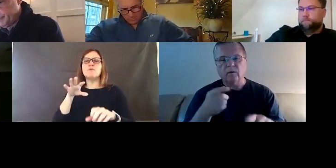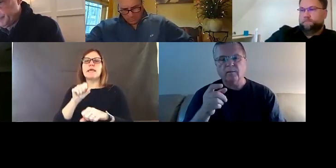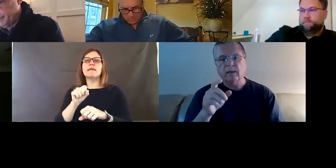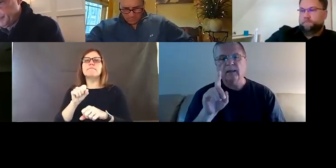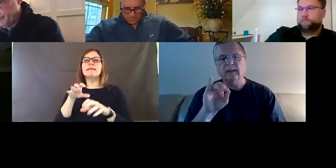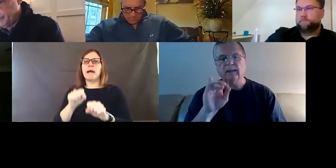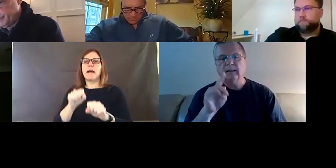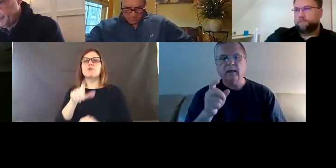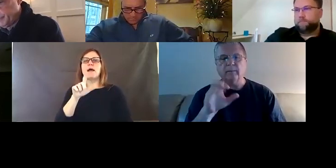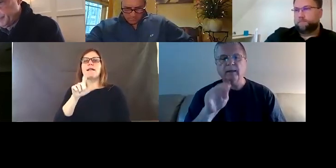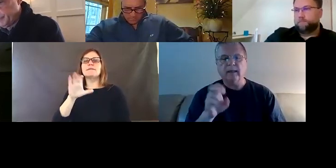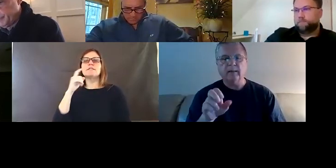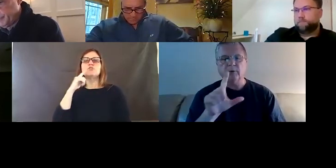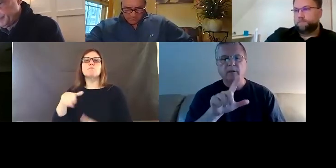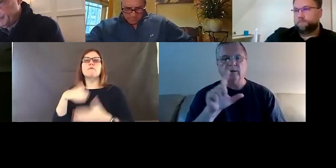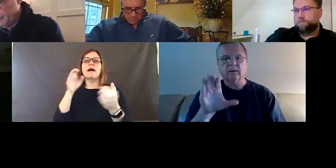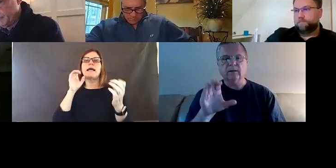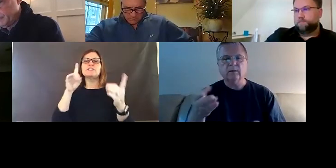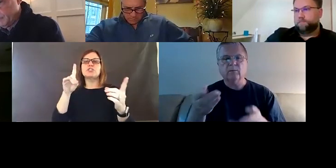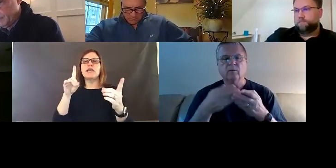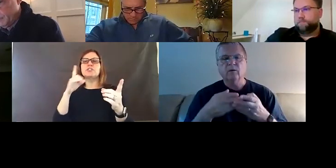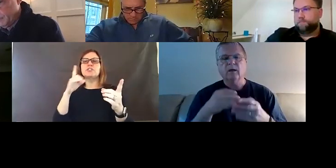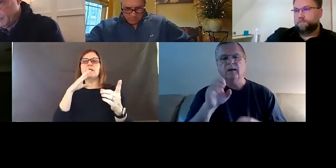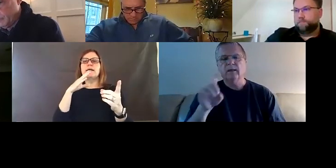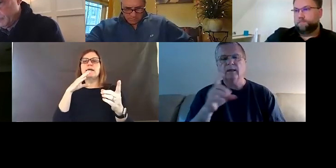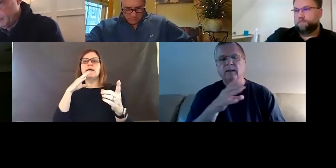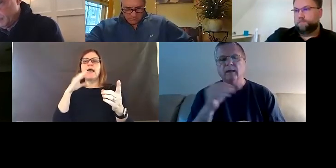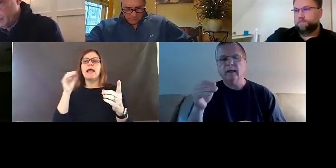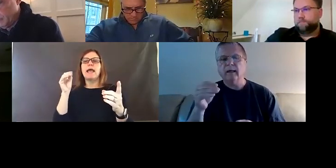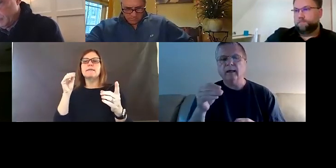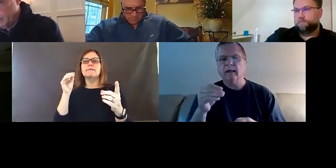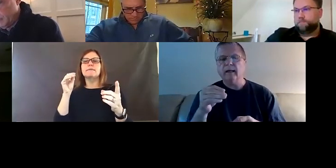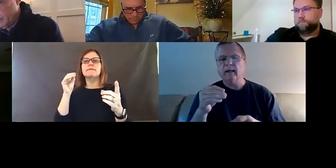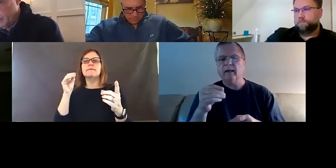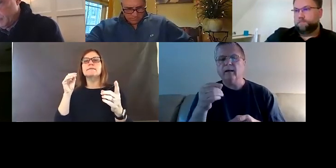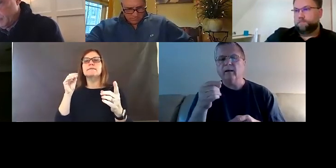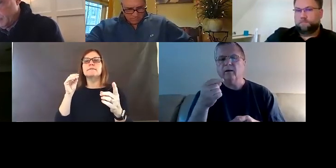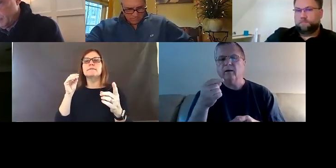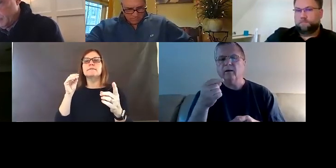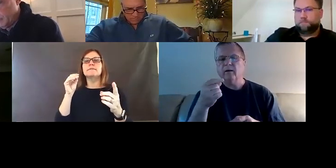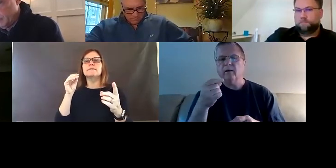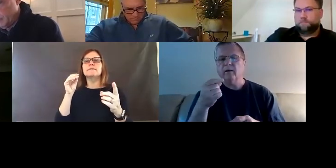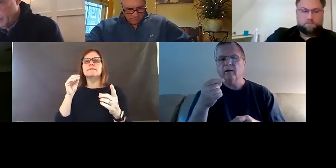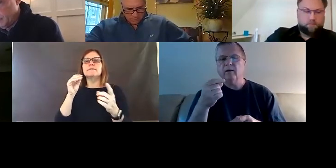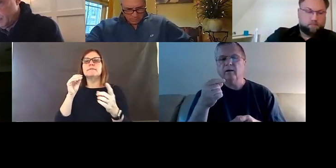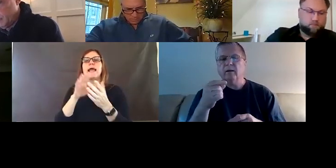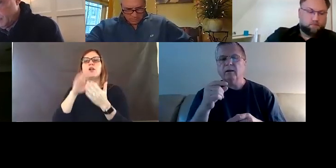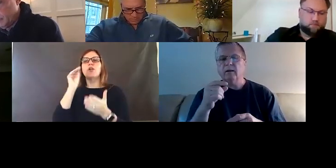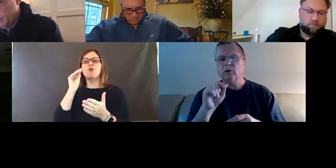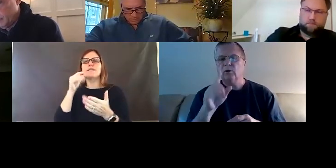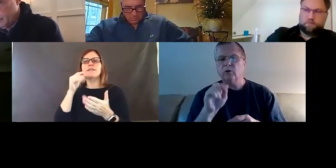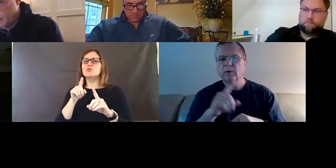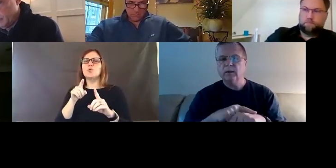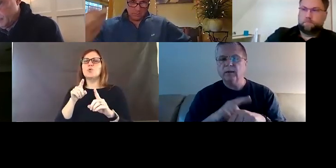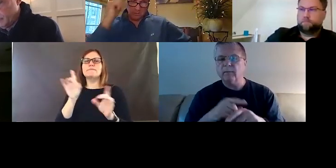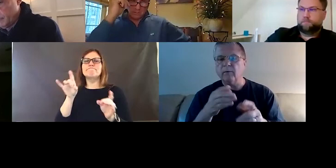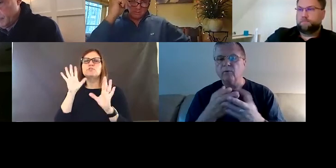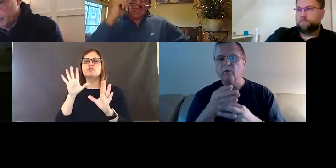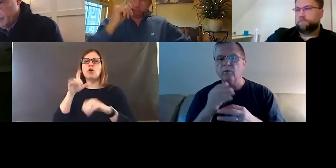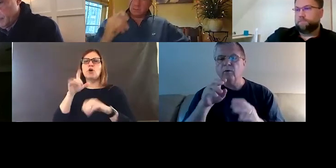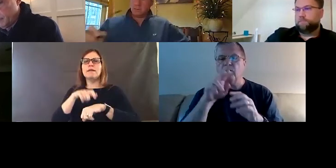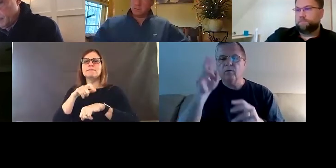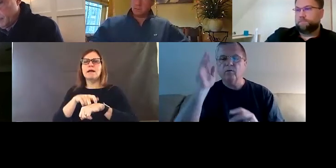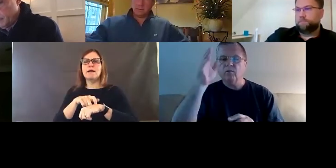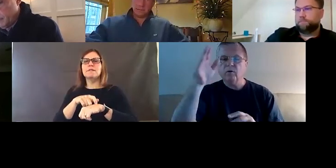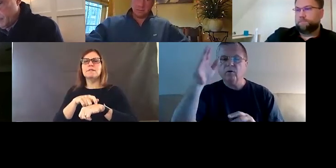to provide education and coaching on learning in turbulent time via virtual sessions to